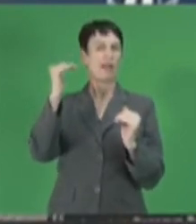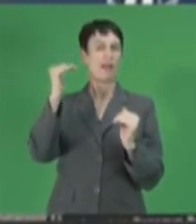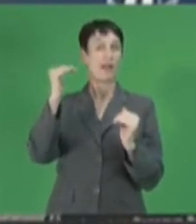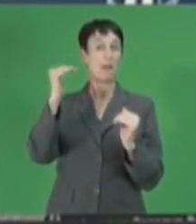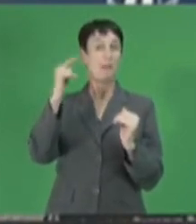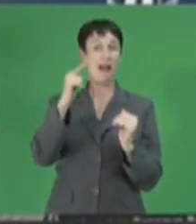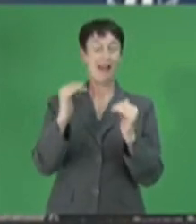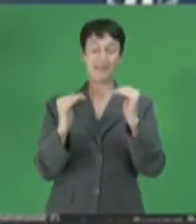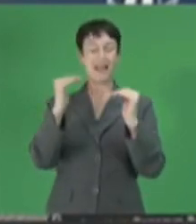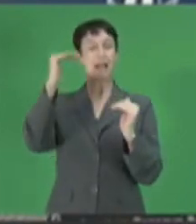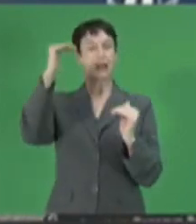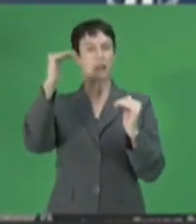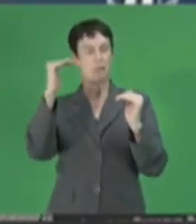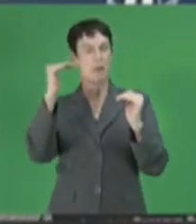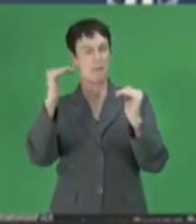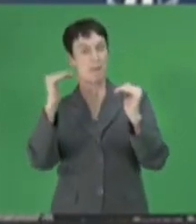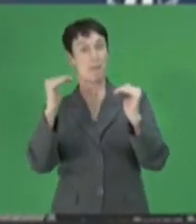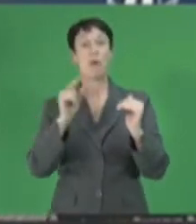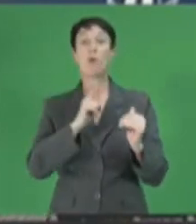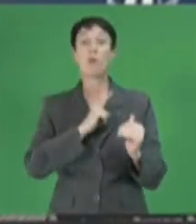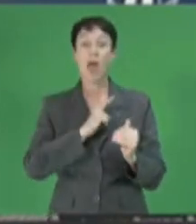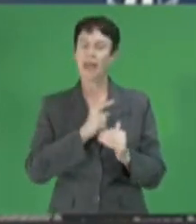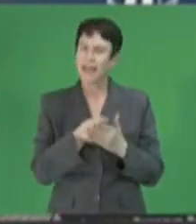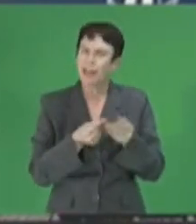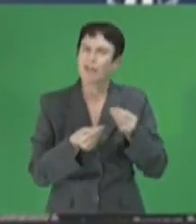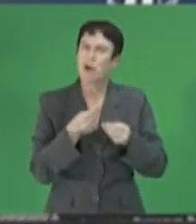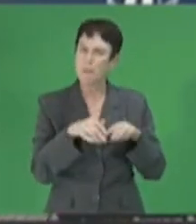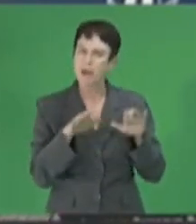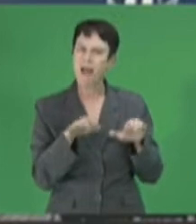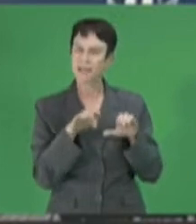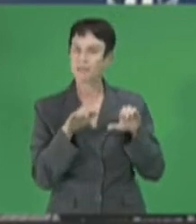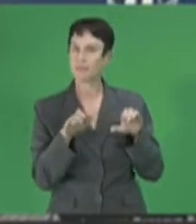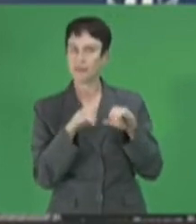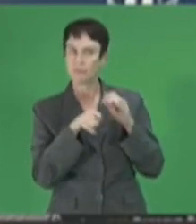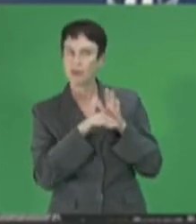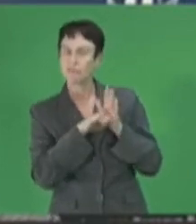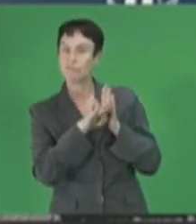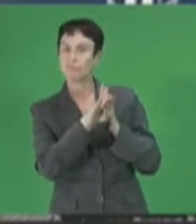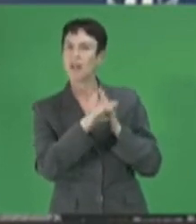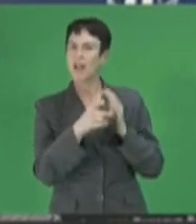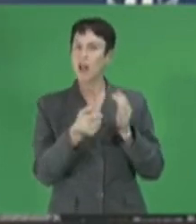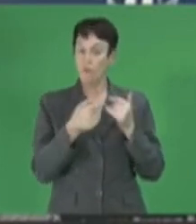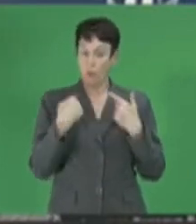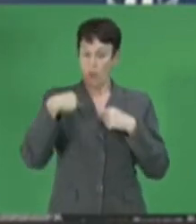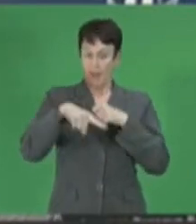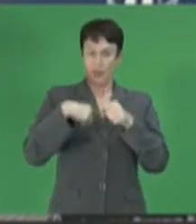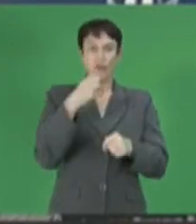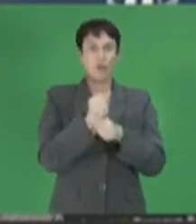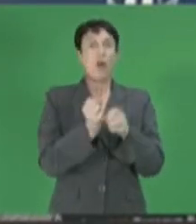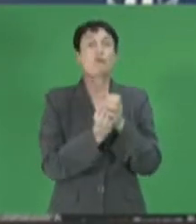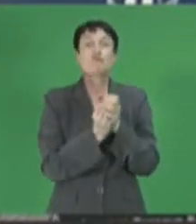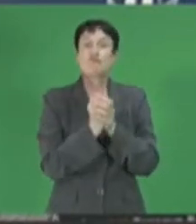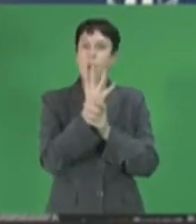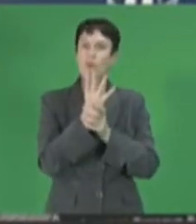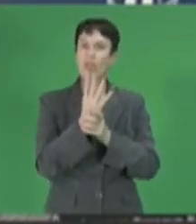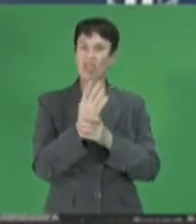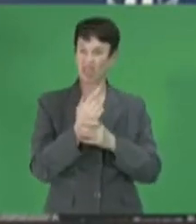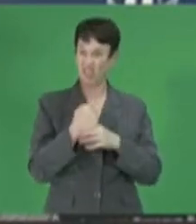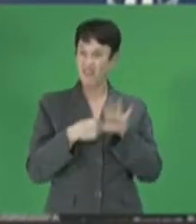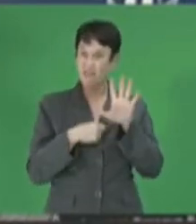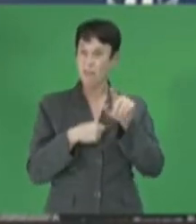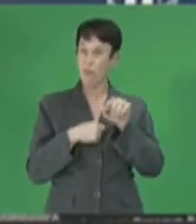because you have had economic activity rising. We have revised growth for this year to